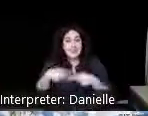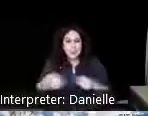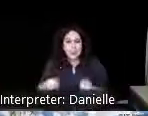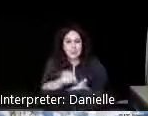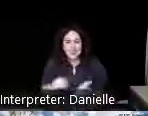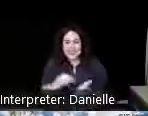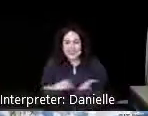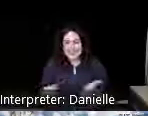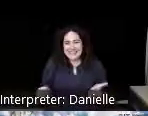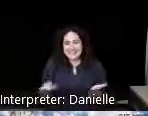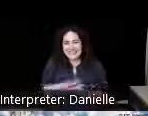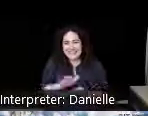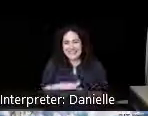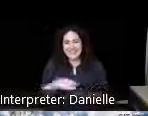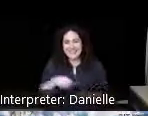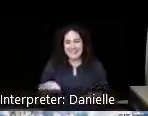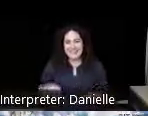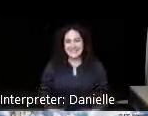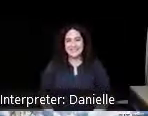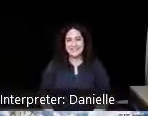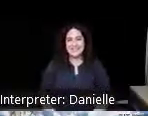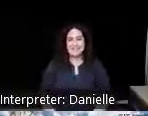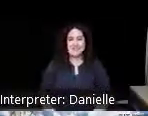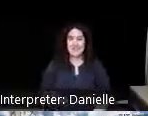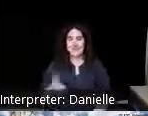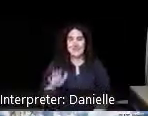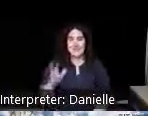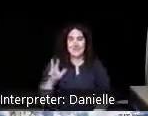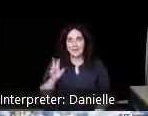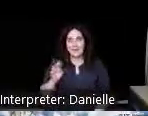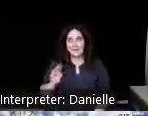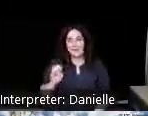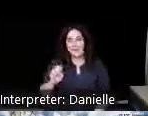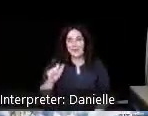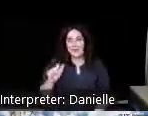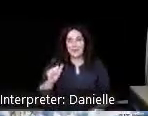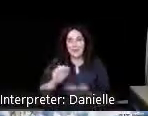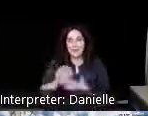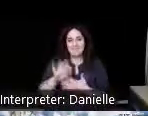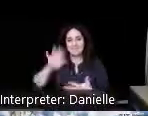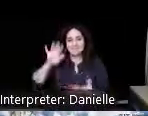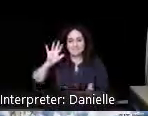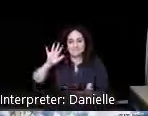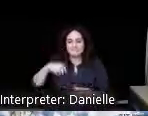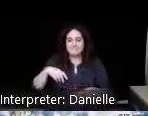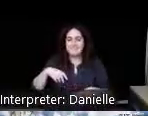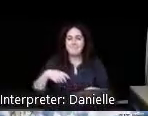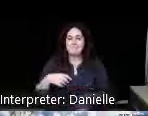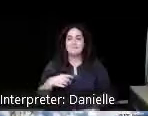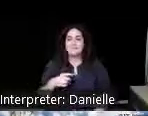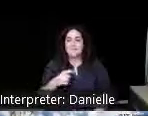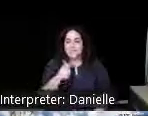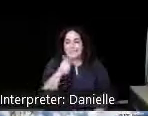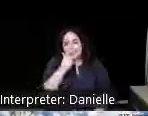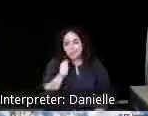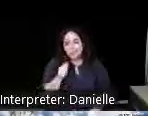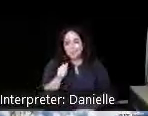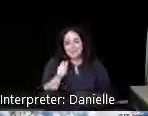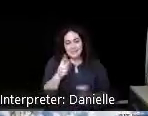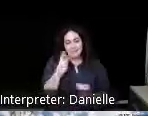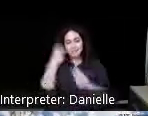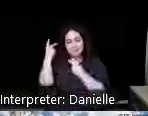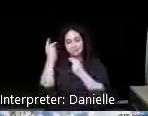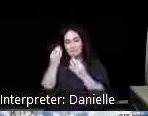paper, which it gets a little meta, but yeah, it was really interesting to just sort of reflect on those